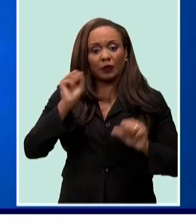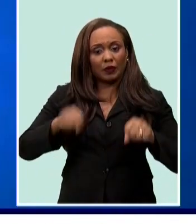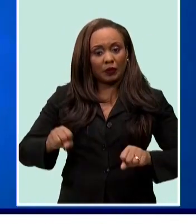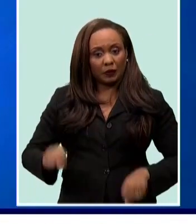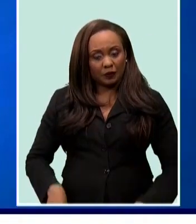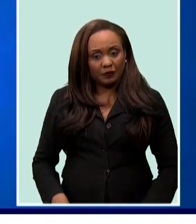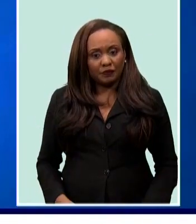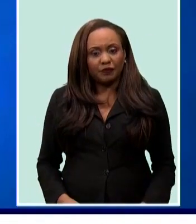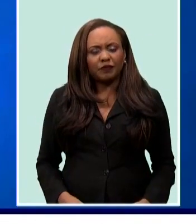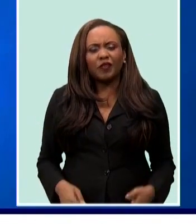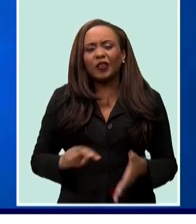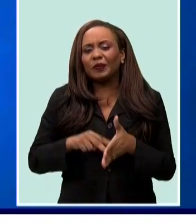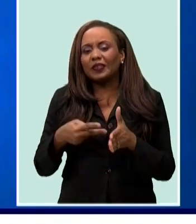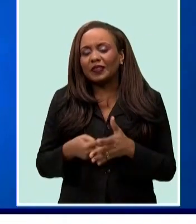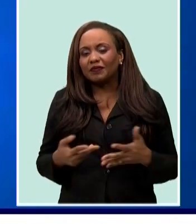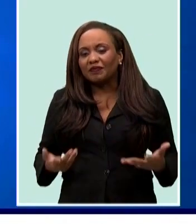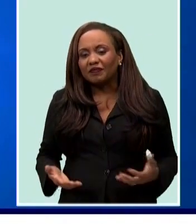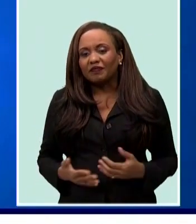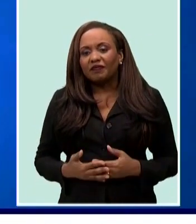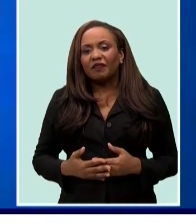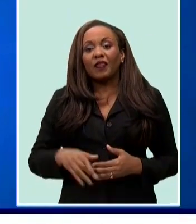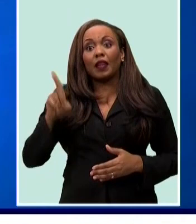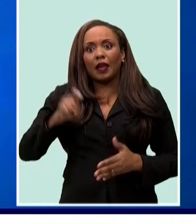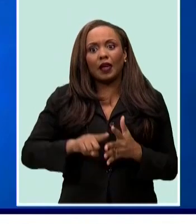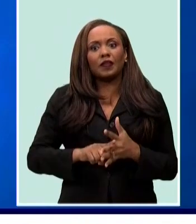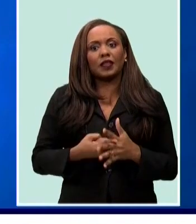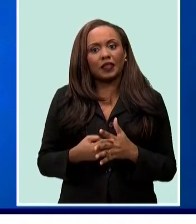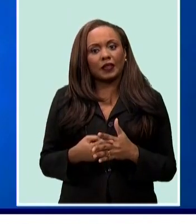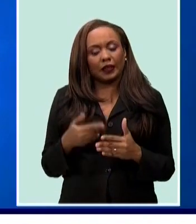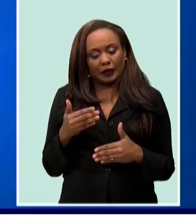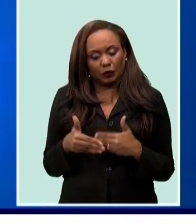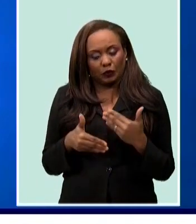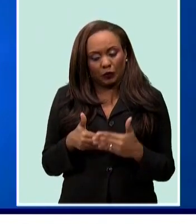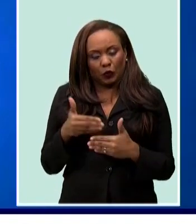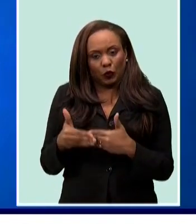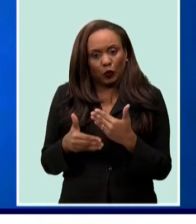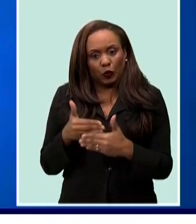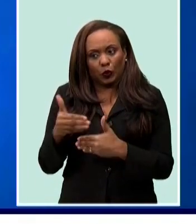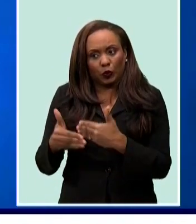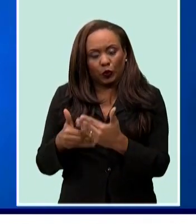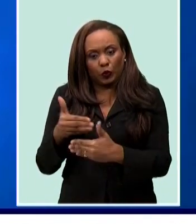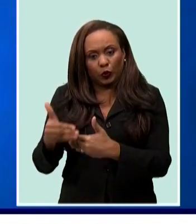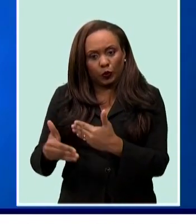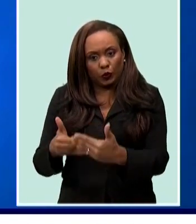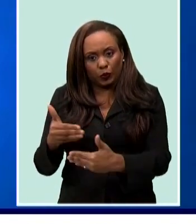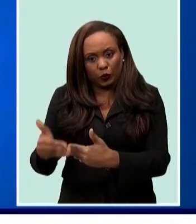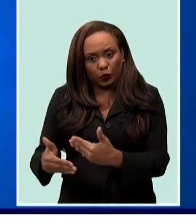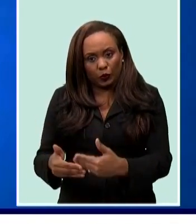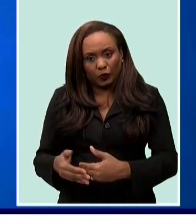And therefore, it means that we have to get on with this process and get the